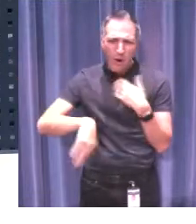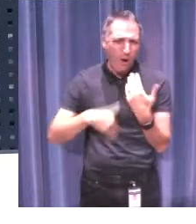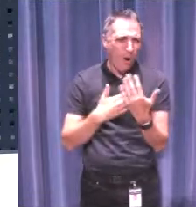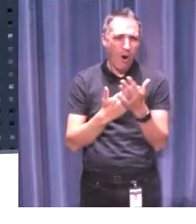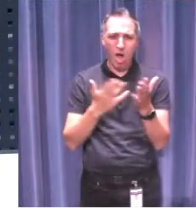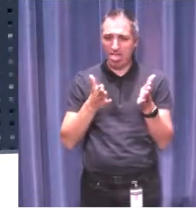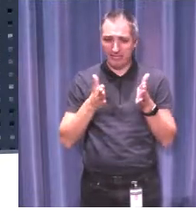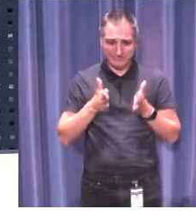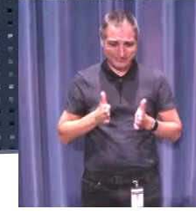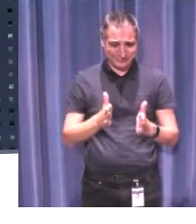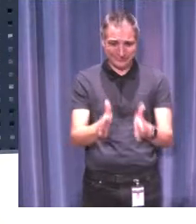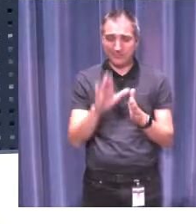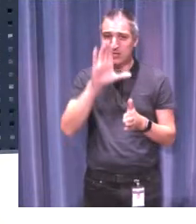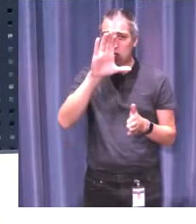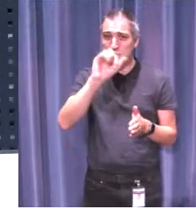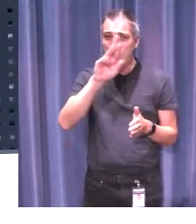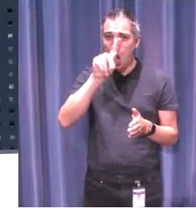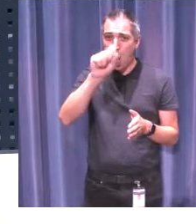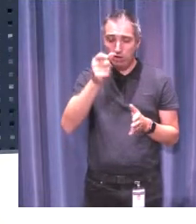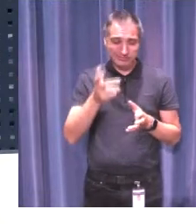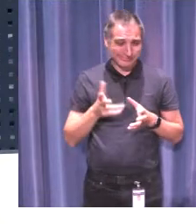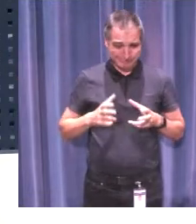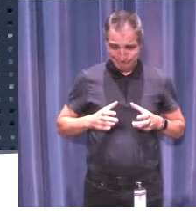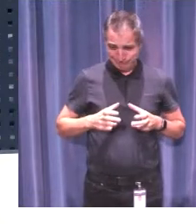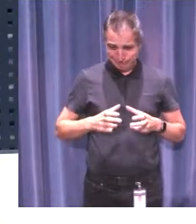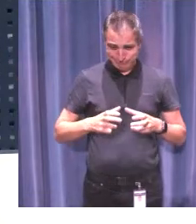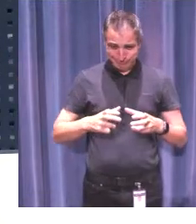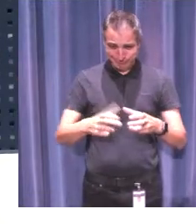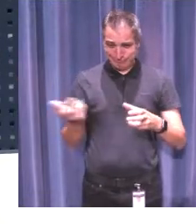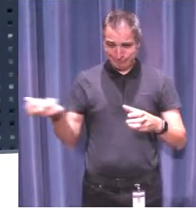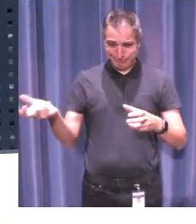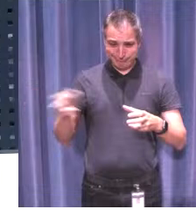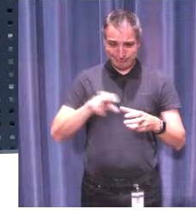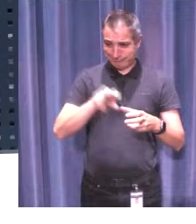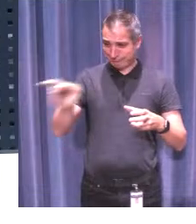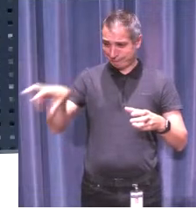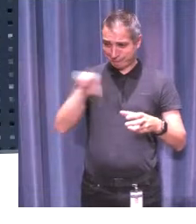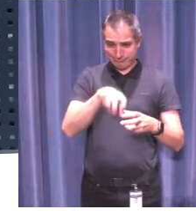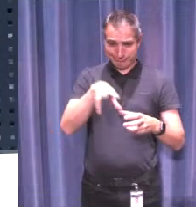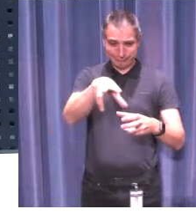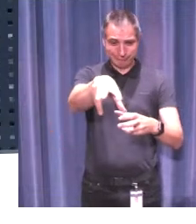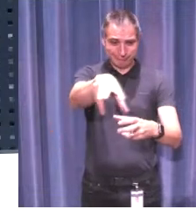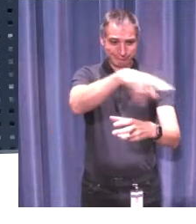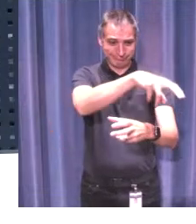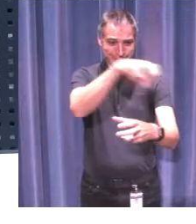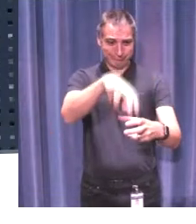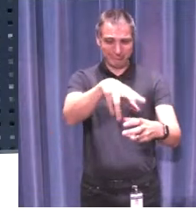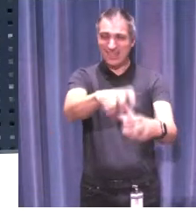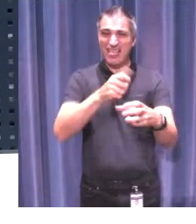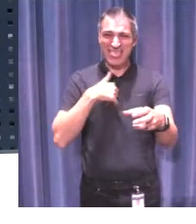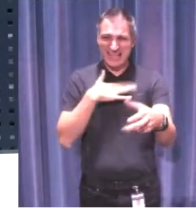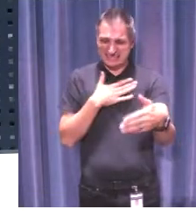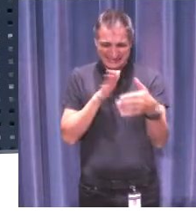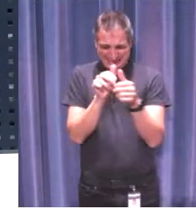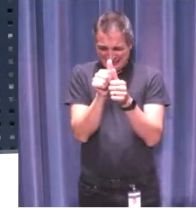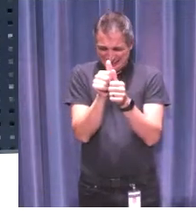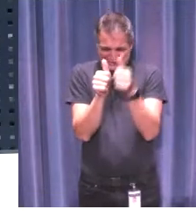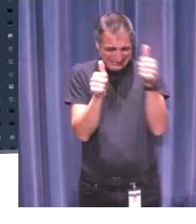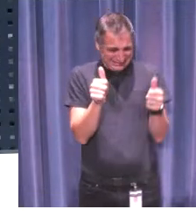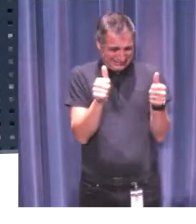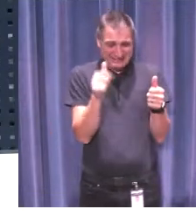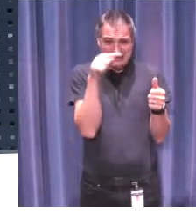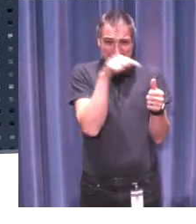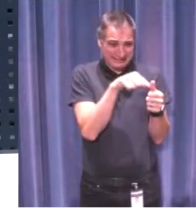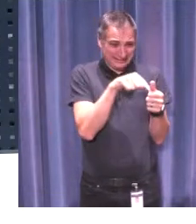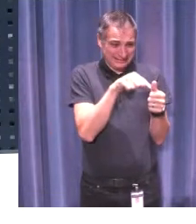too. I'm sure some of you guys have seen that kind of thing. And that's right adjacent to the Lansing Community College West